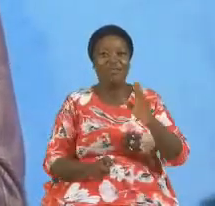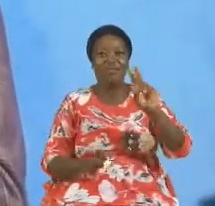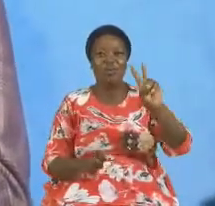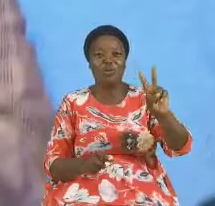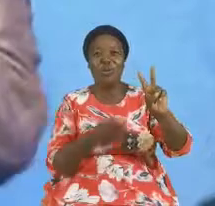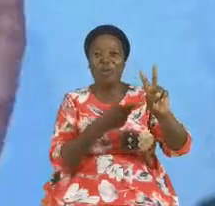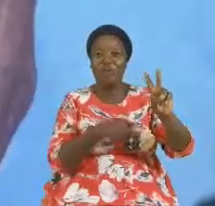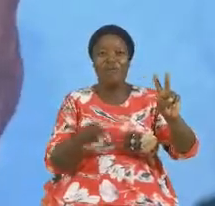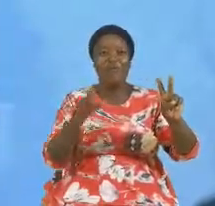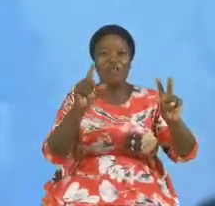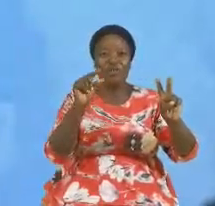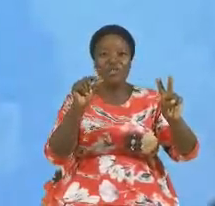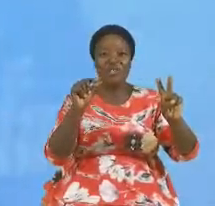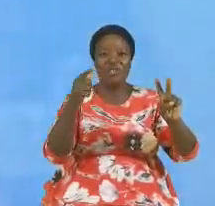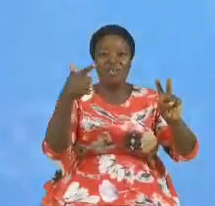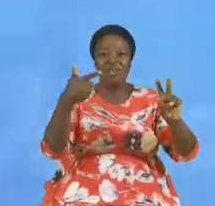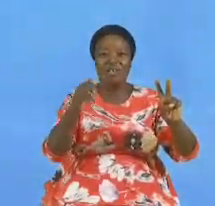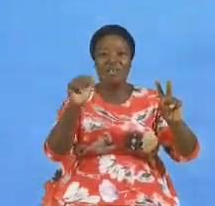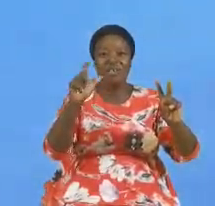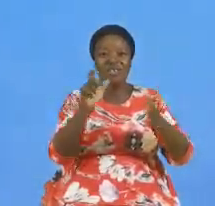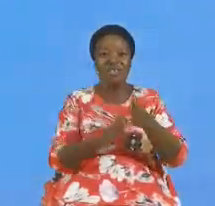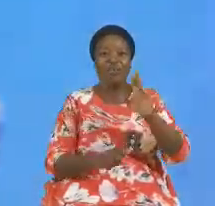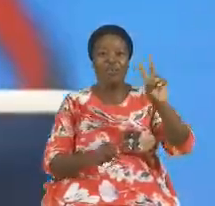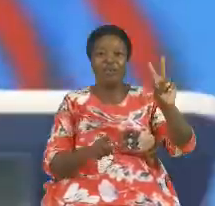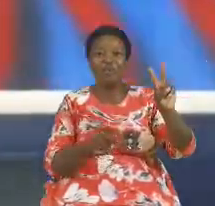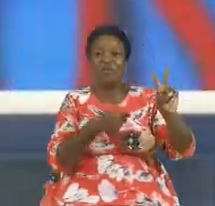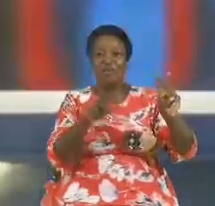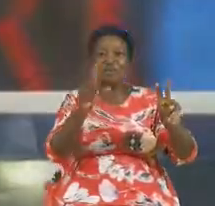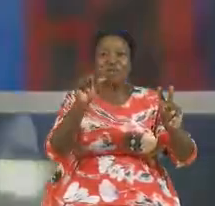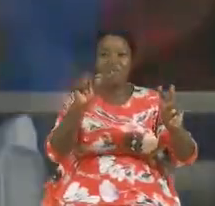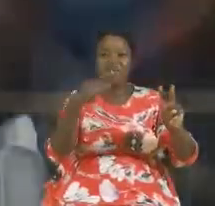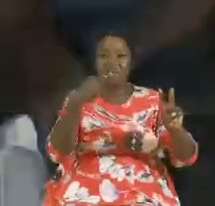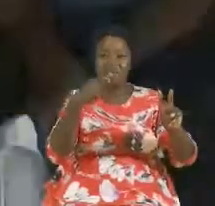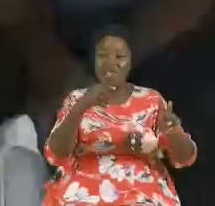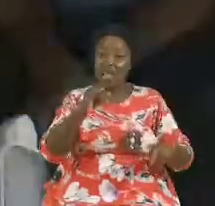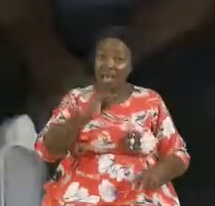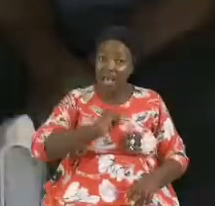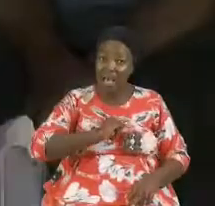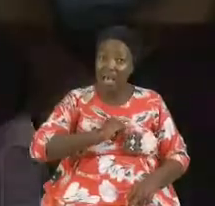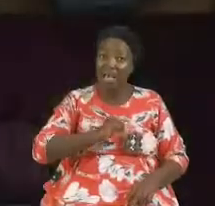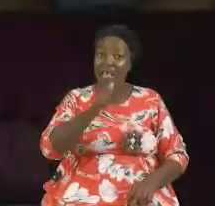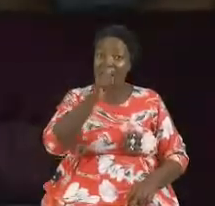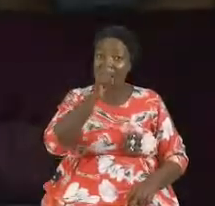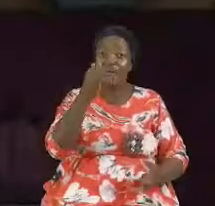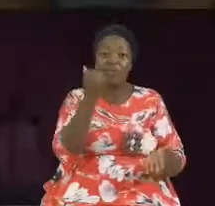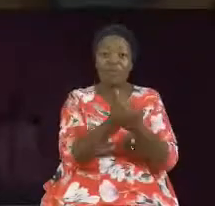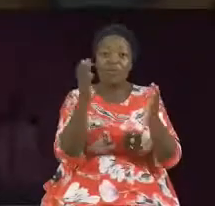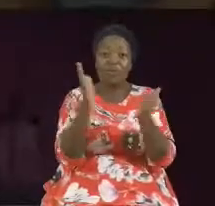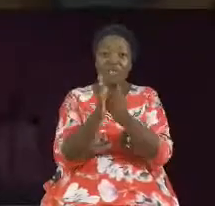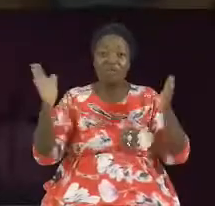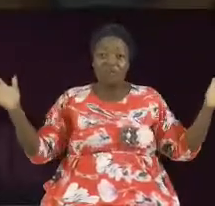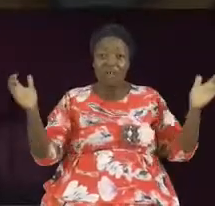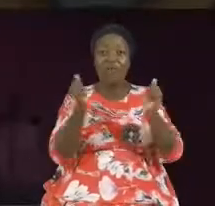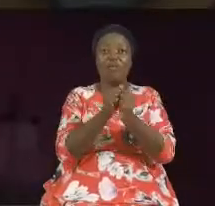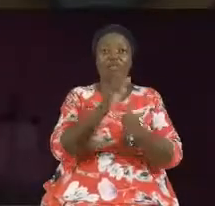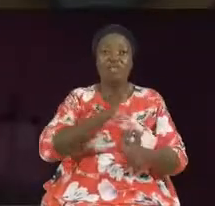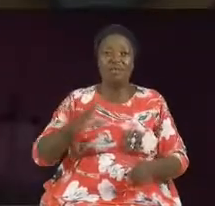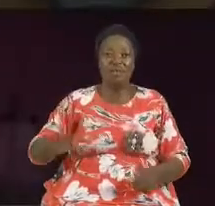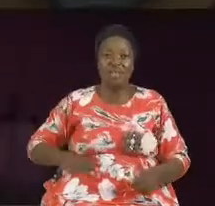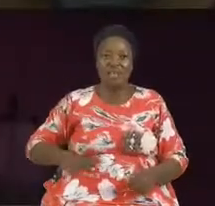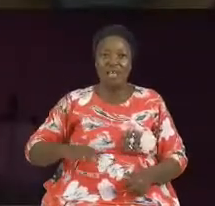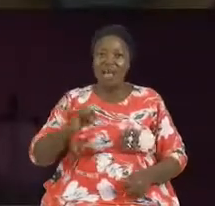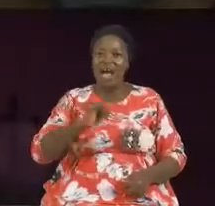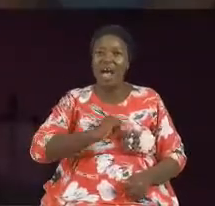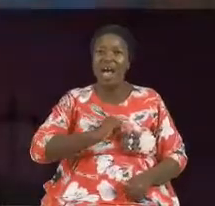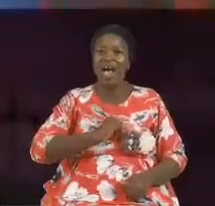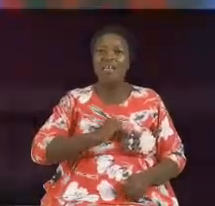sin. Look at Galatians chapter 2. I'm reading from verse 20. Galatians chapter 2 verse 20. It says, I